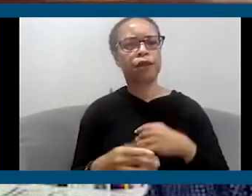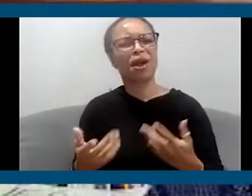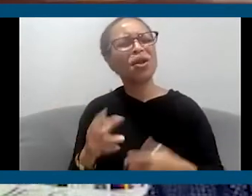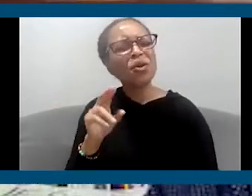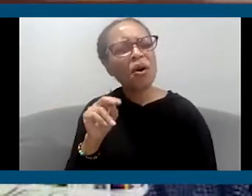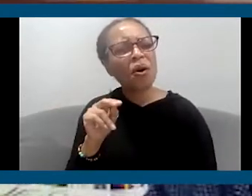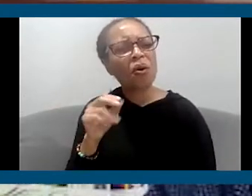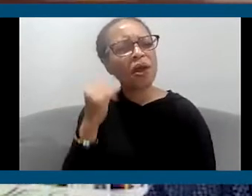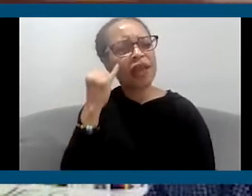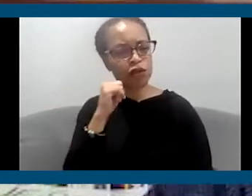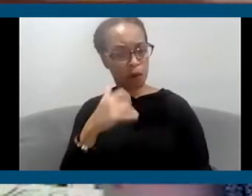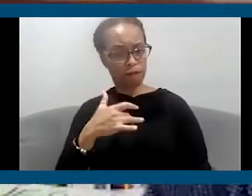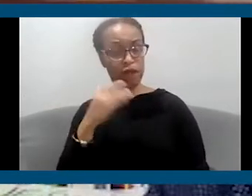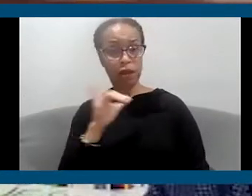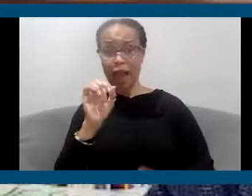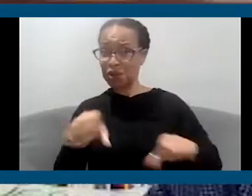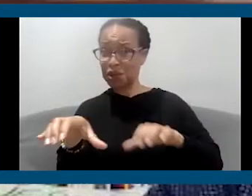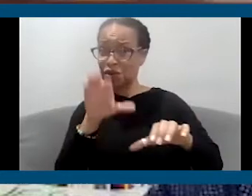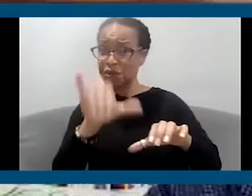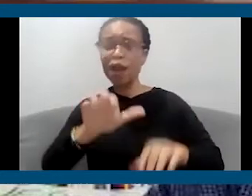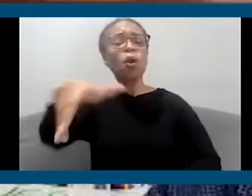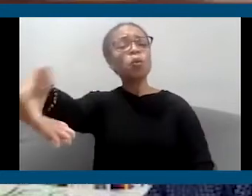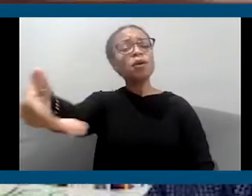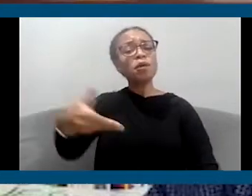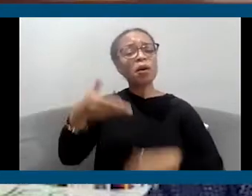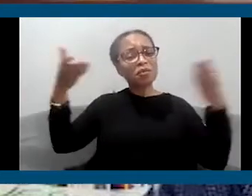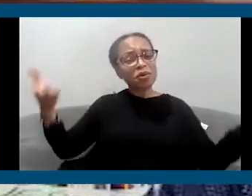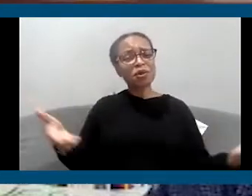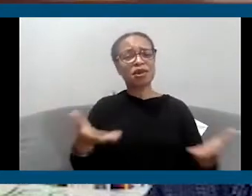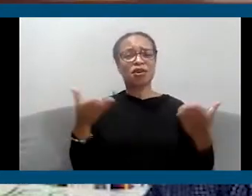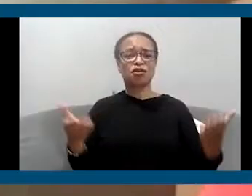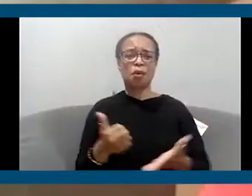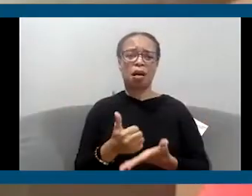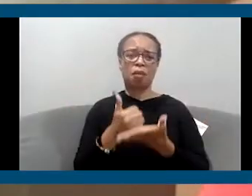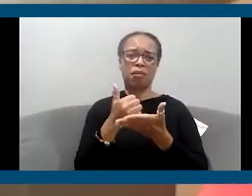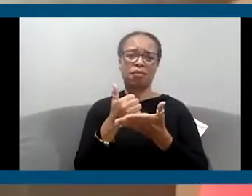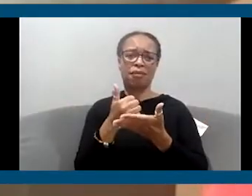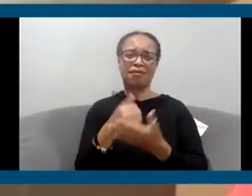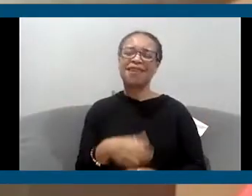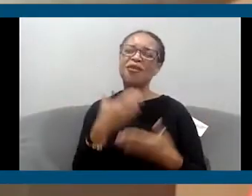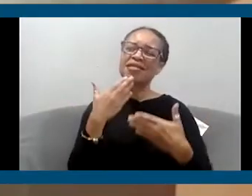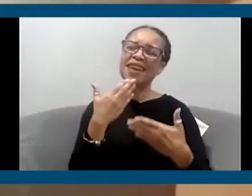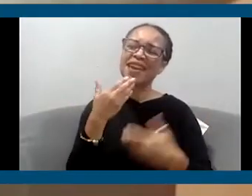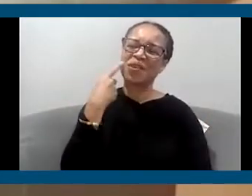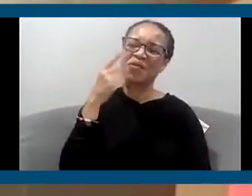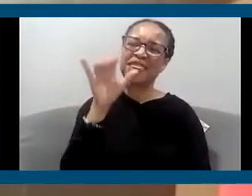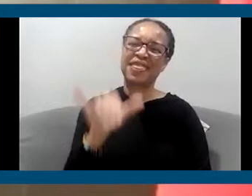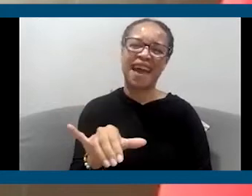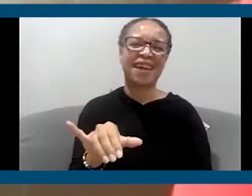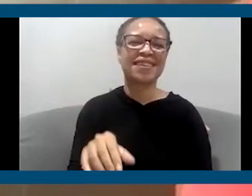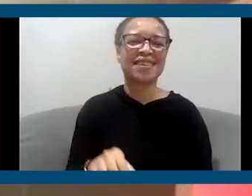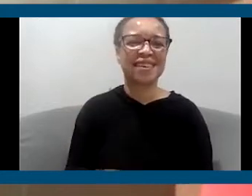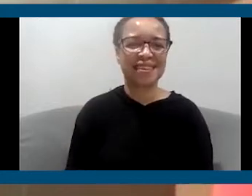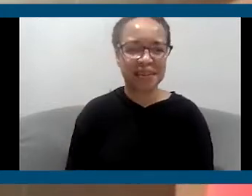you don't feel that you can do that, well, we welcome you here. Thank you for that. So Maha, you're